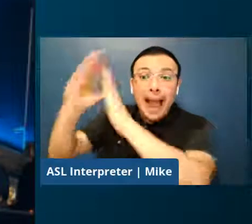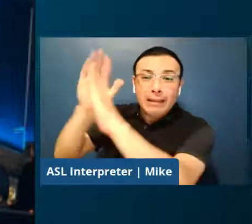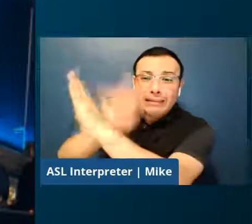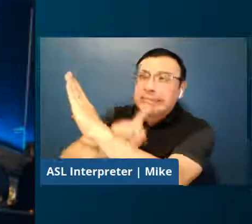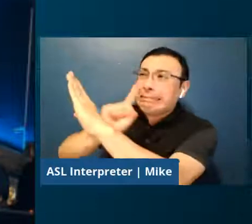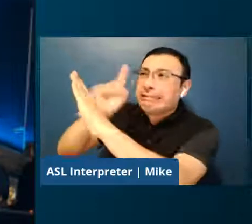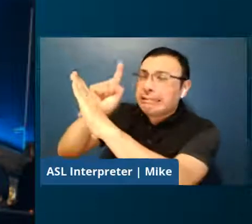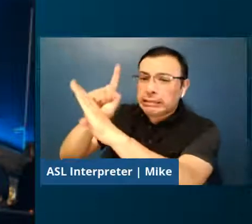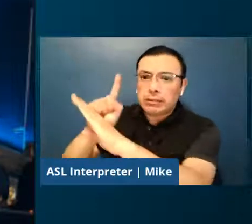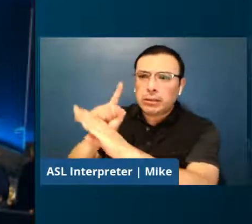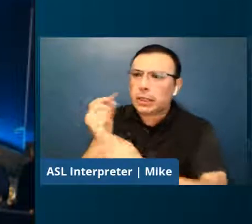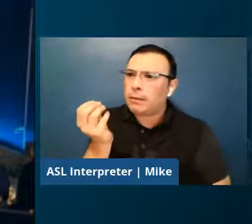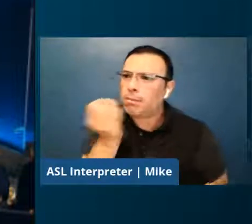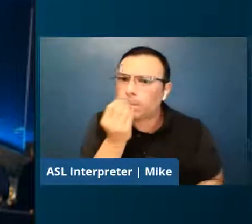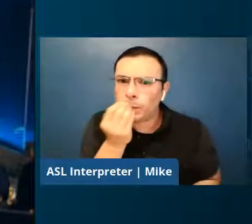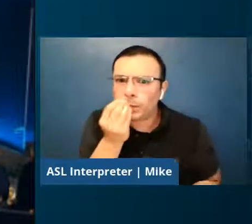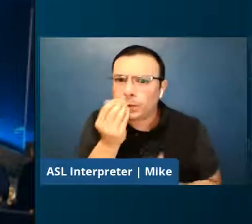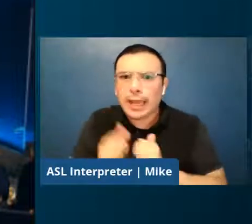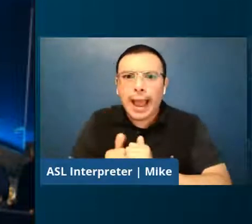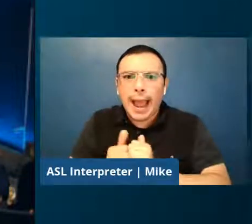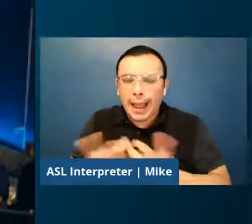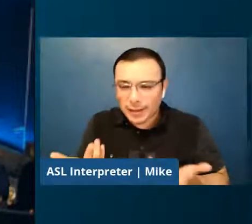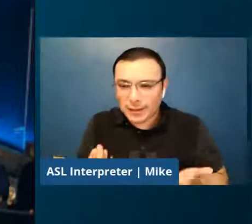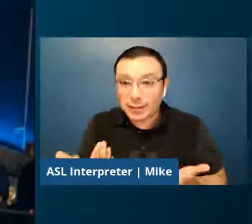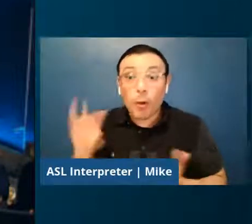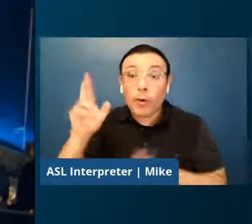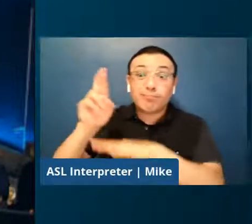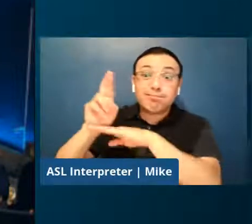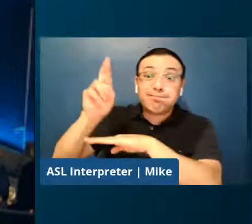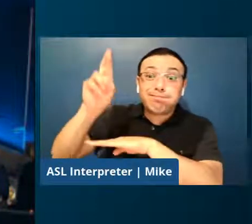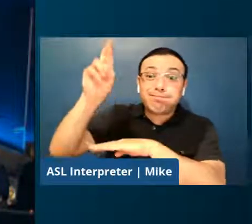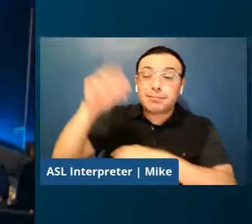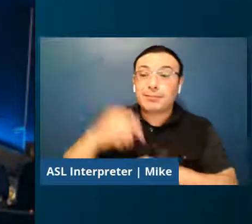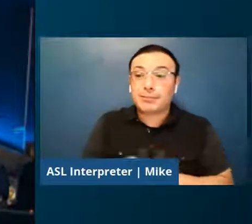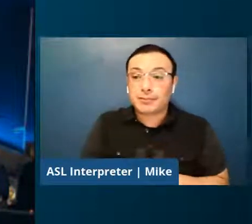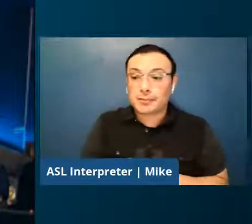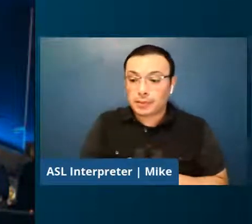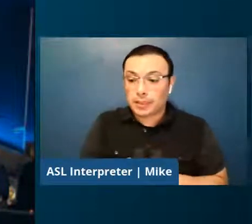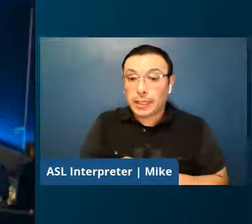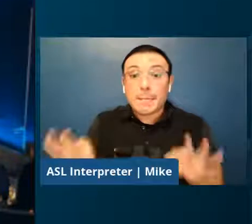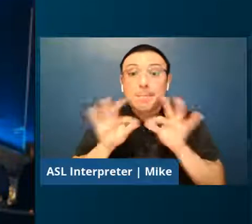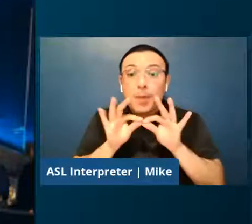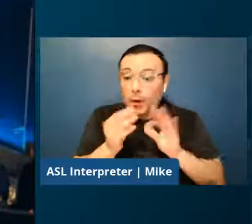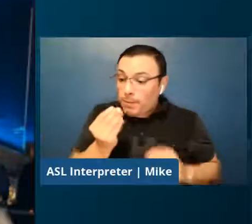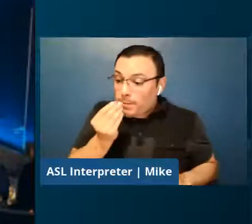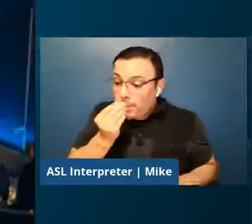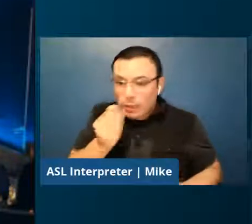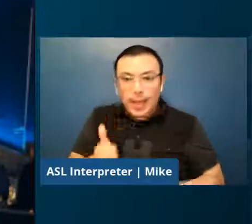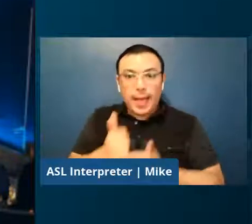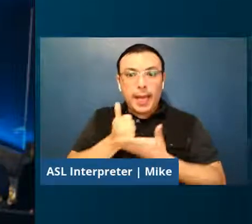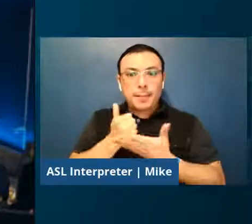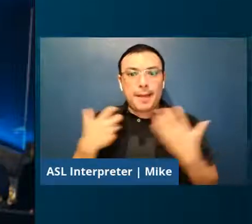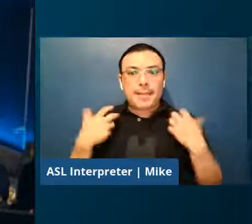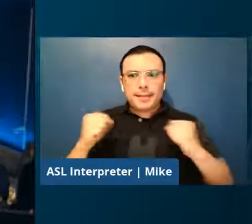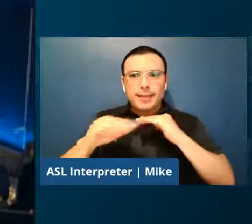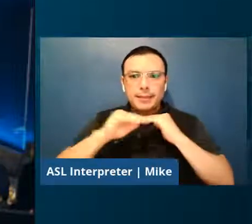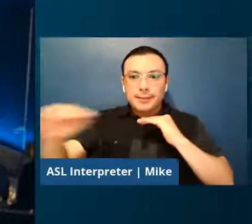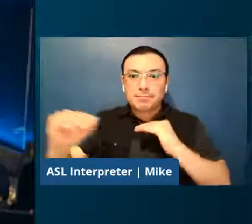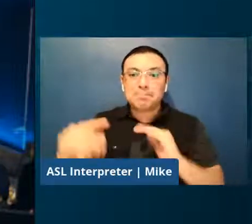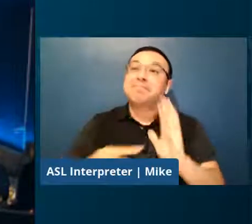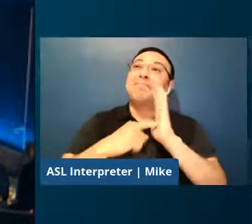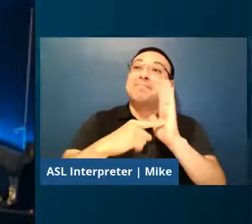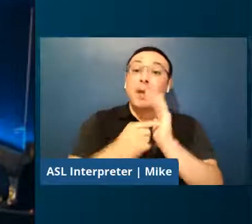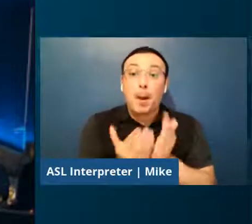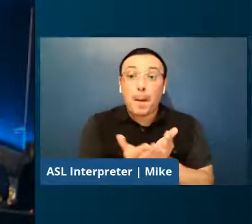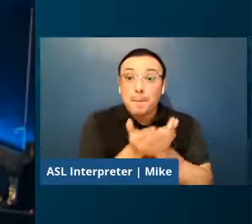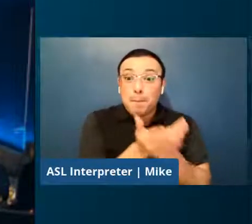so that you didn't develop something like scurvy, let's say, if you were a sailor on a ship, and then also, having enough for long periods